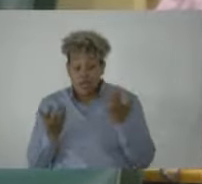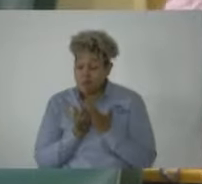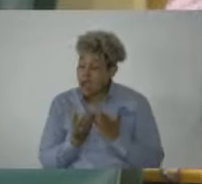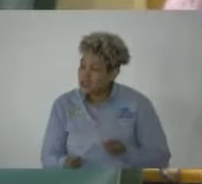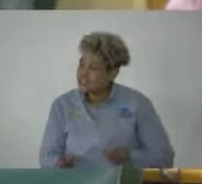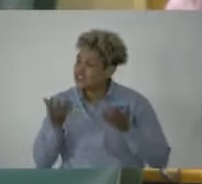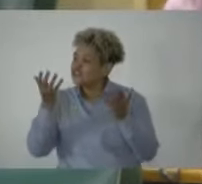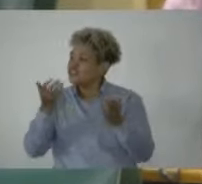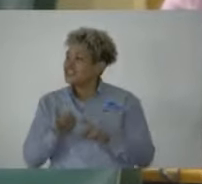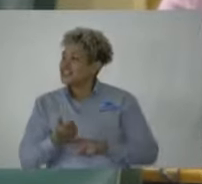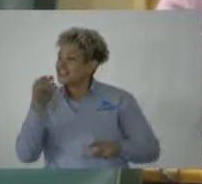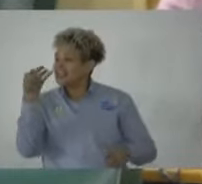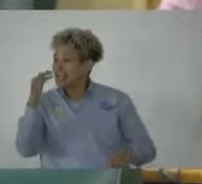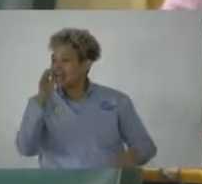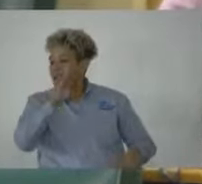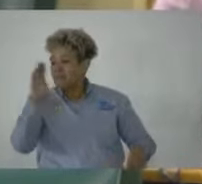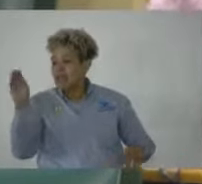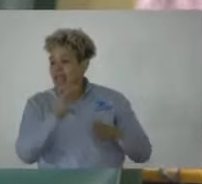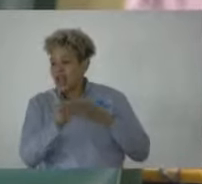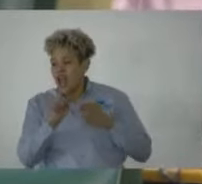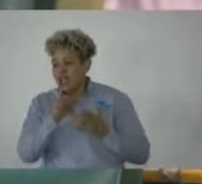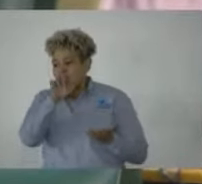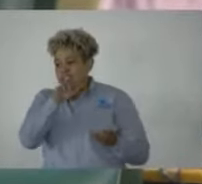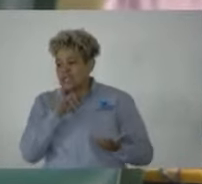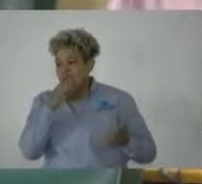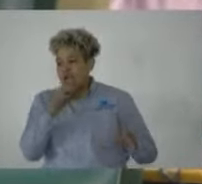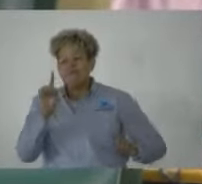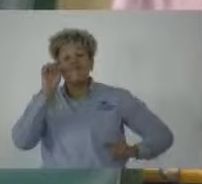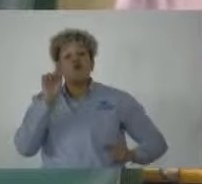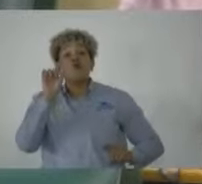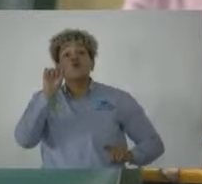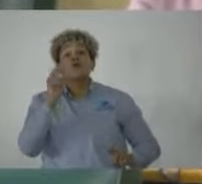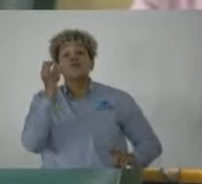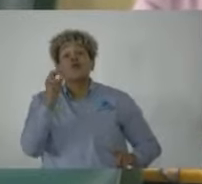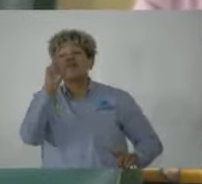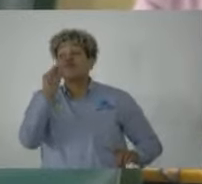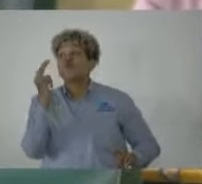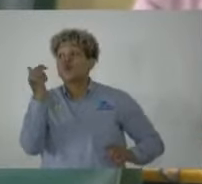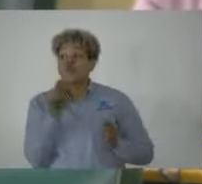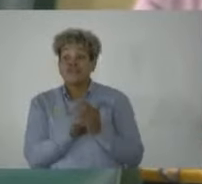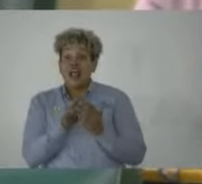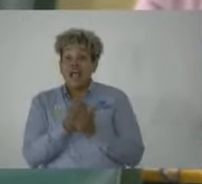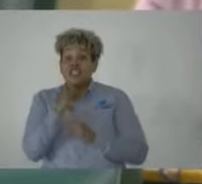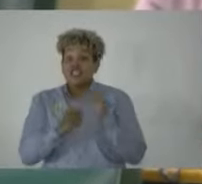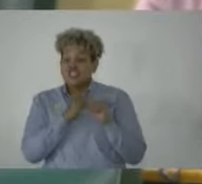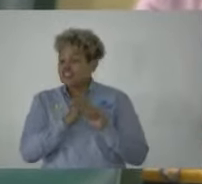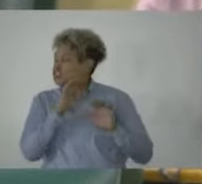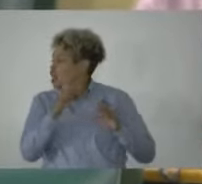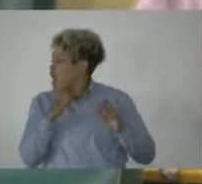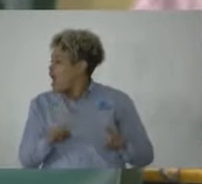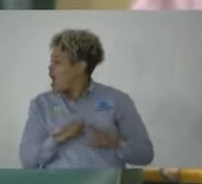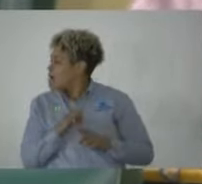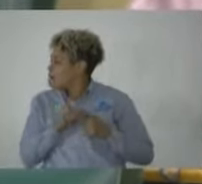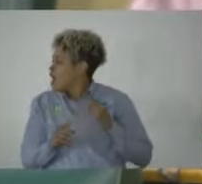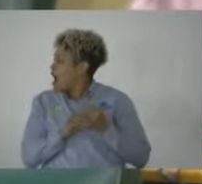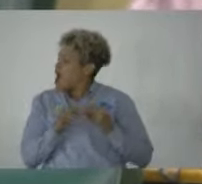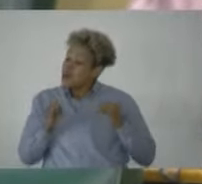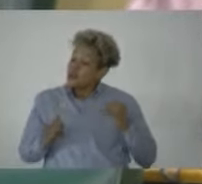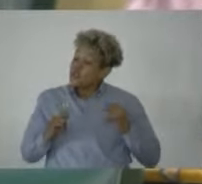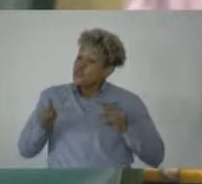raise $19 billion for the 2012-13 fiscal year, and which,